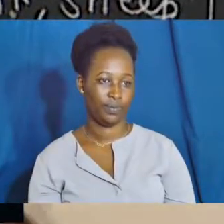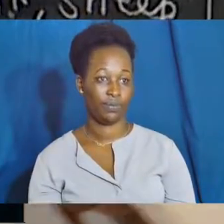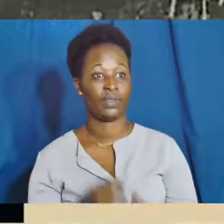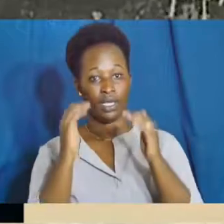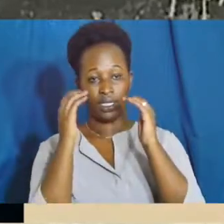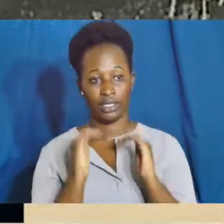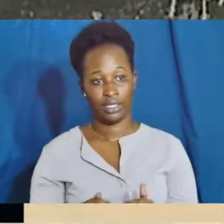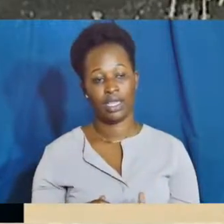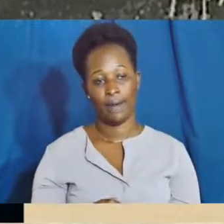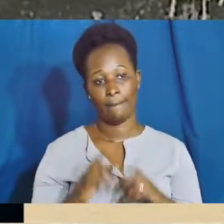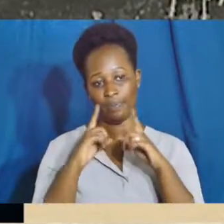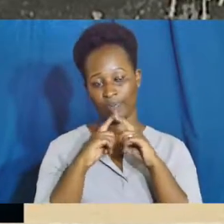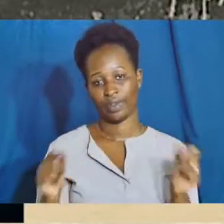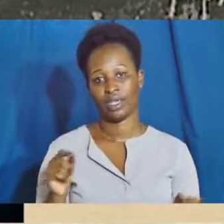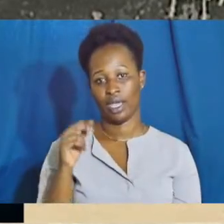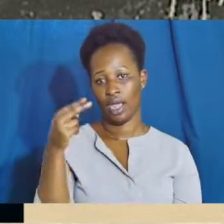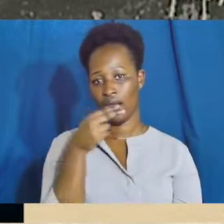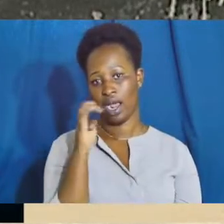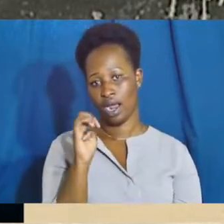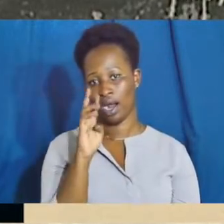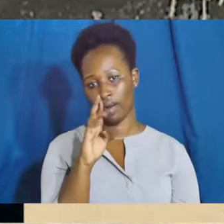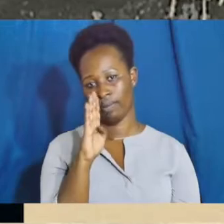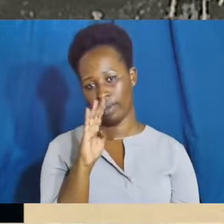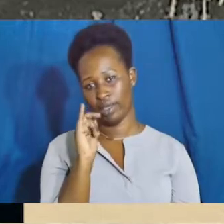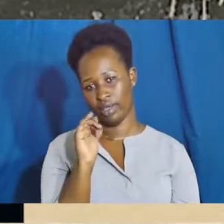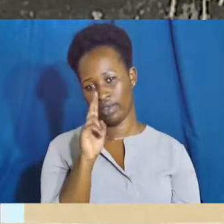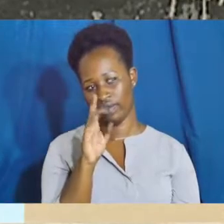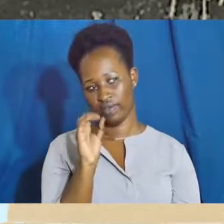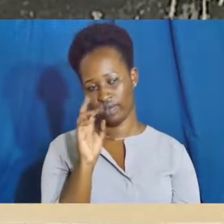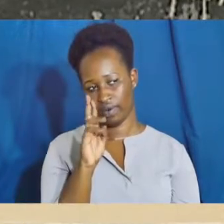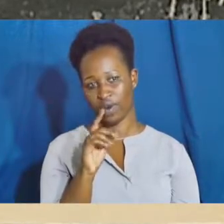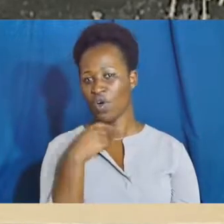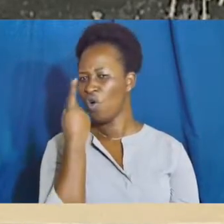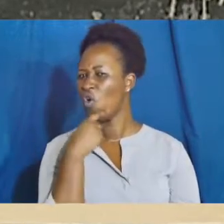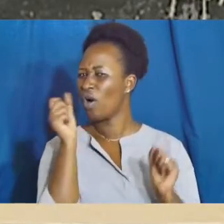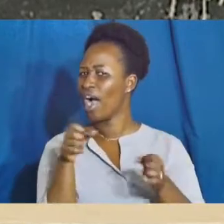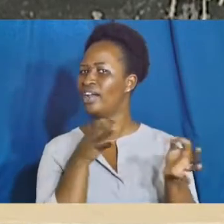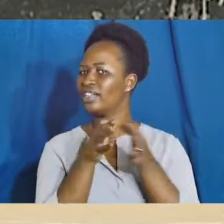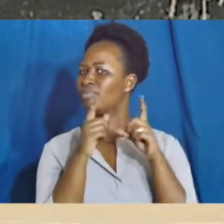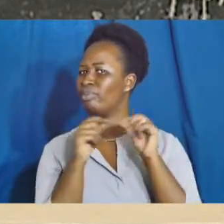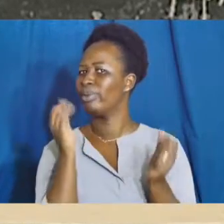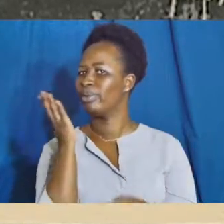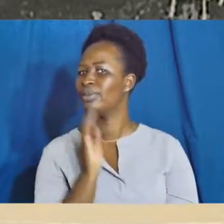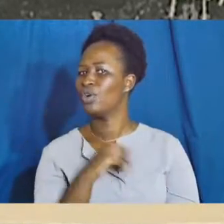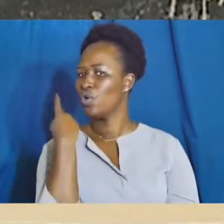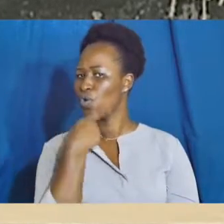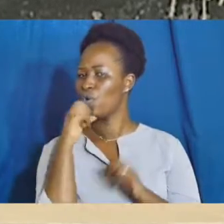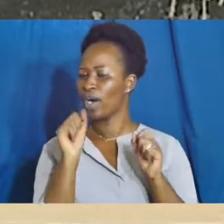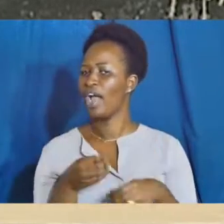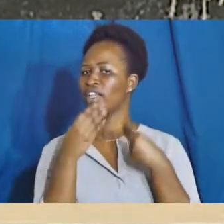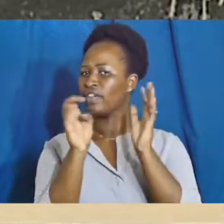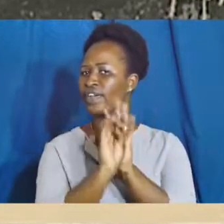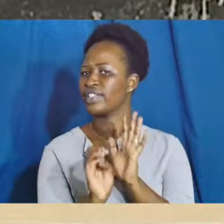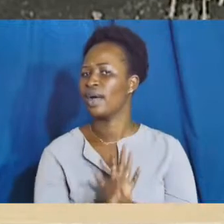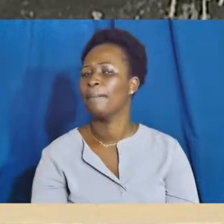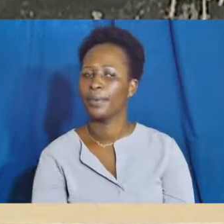Then the term herbivore, who can define it, who can explain it, who can give an example.